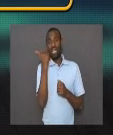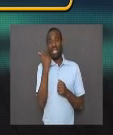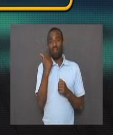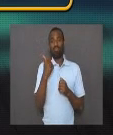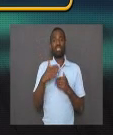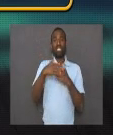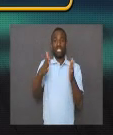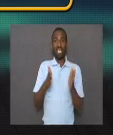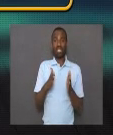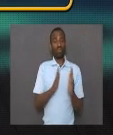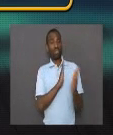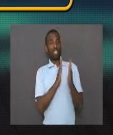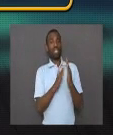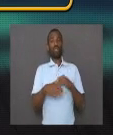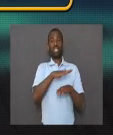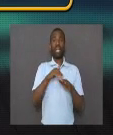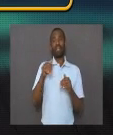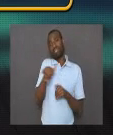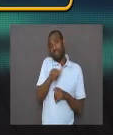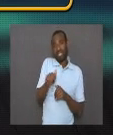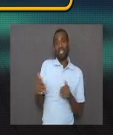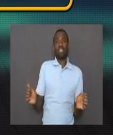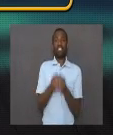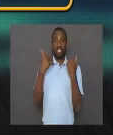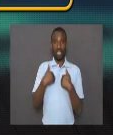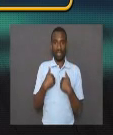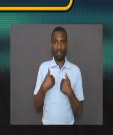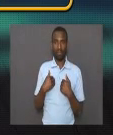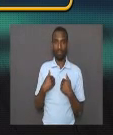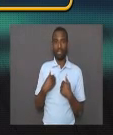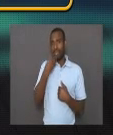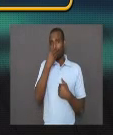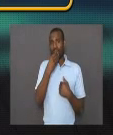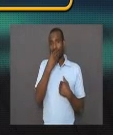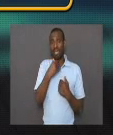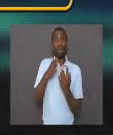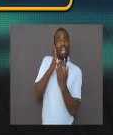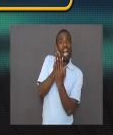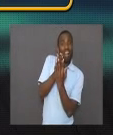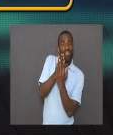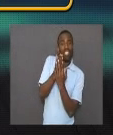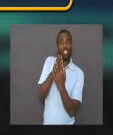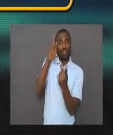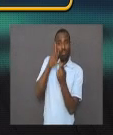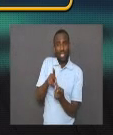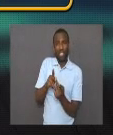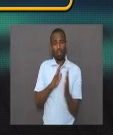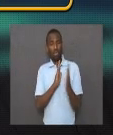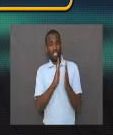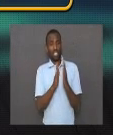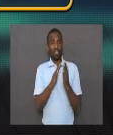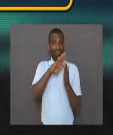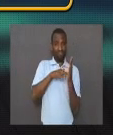system. The total average pressure on the shaded wall is